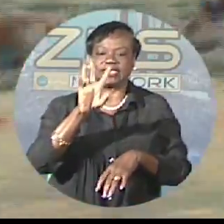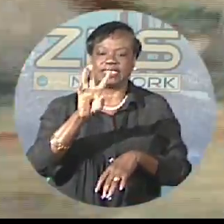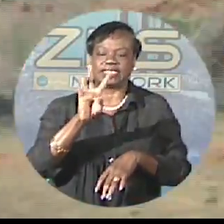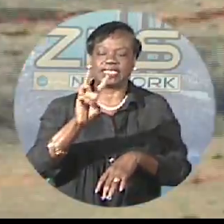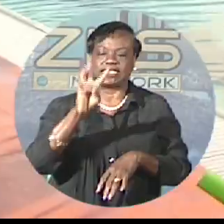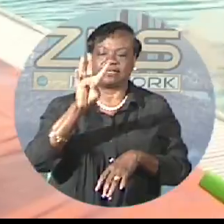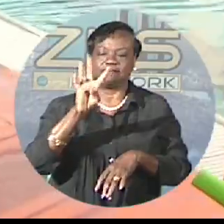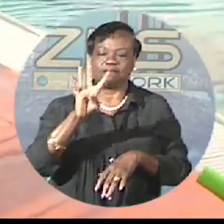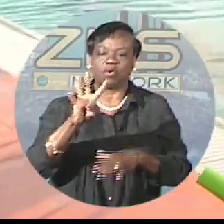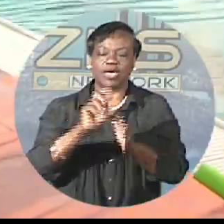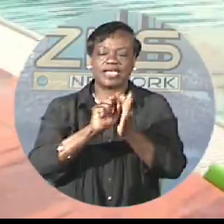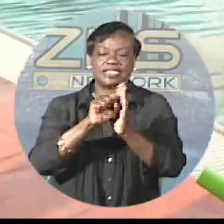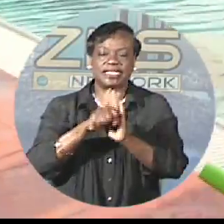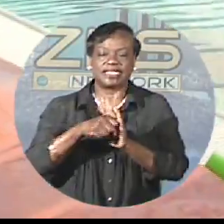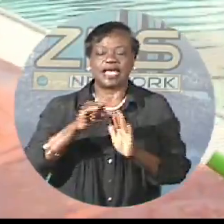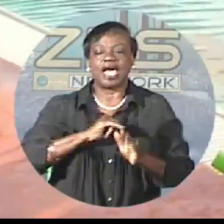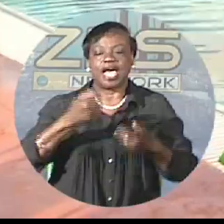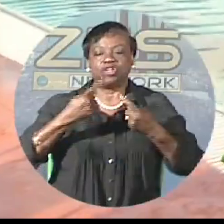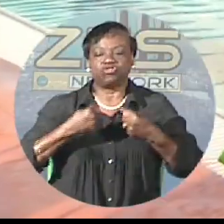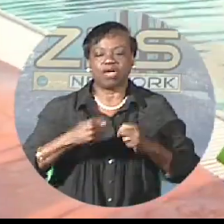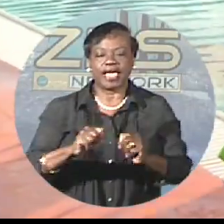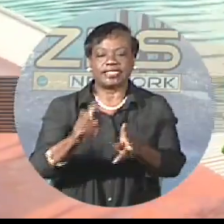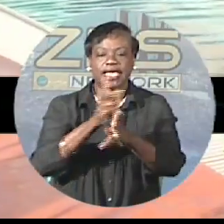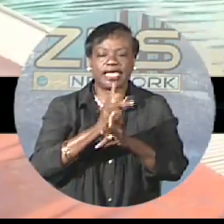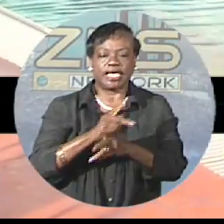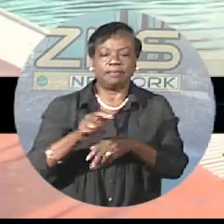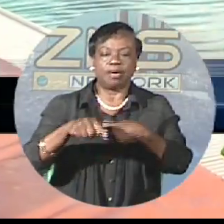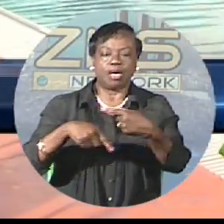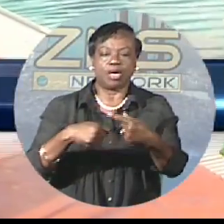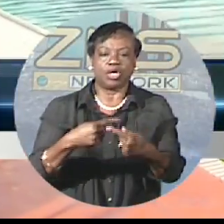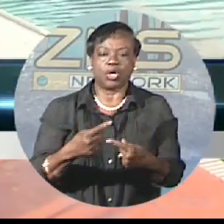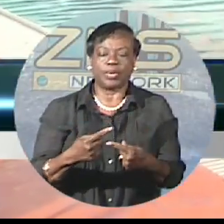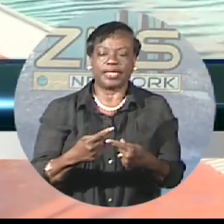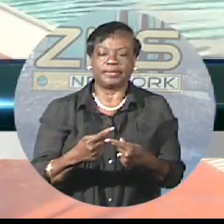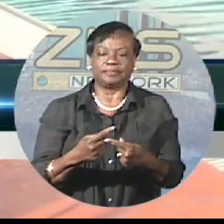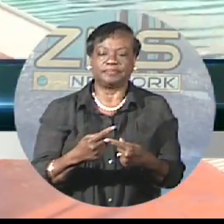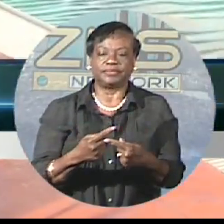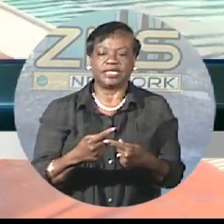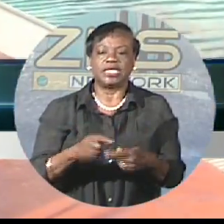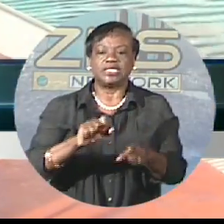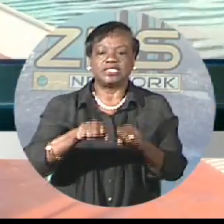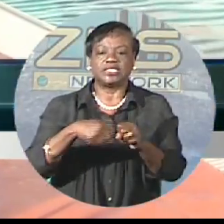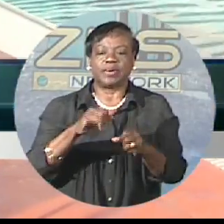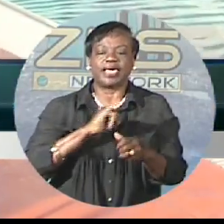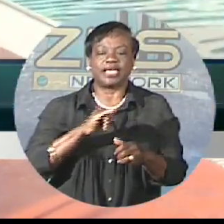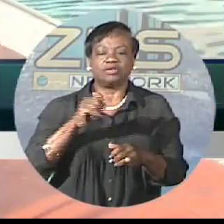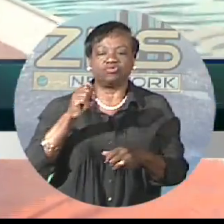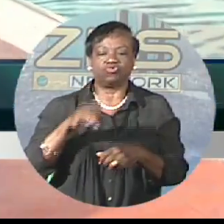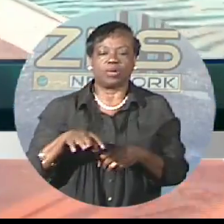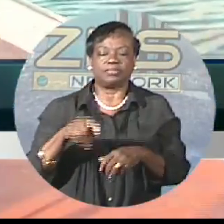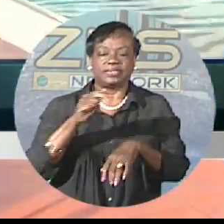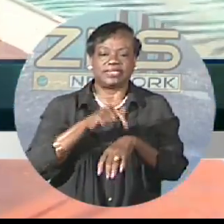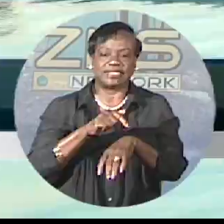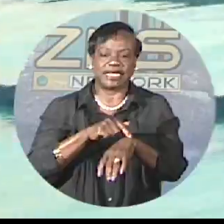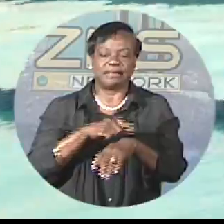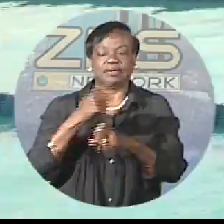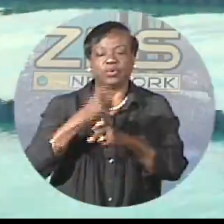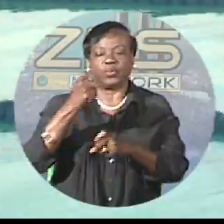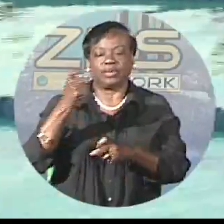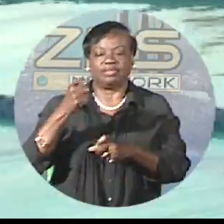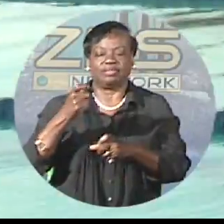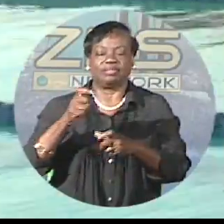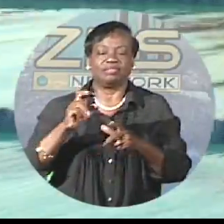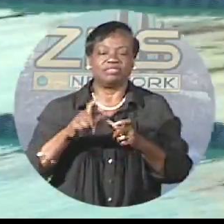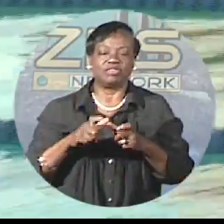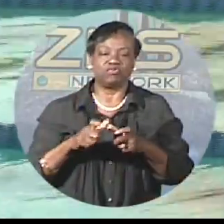34.64 seconds. I tried to keep my tempo going and keep my kick flowing so I could drop time and win the race. Let's check